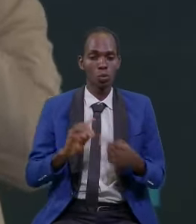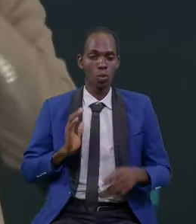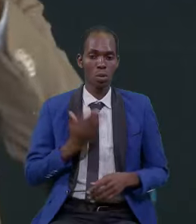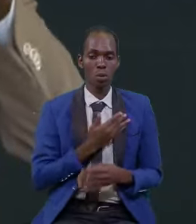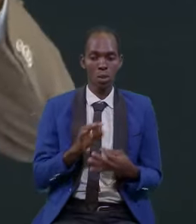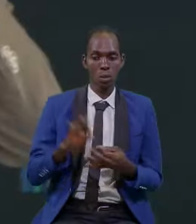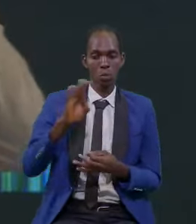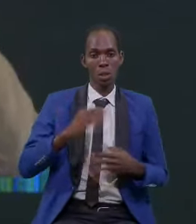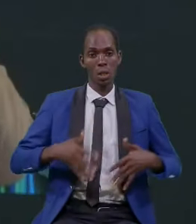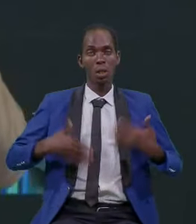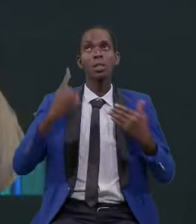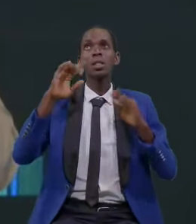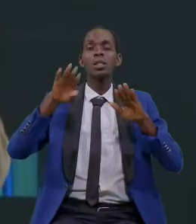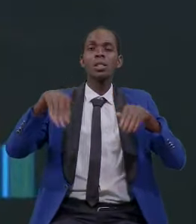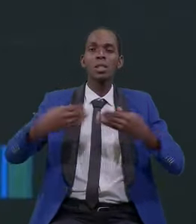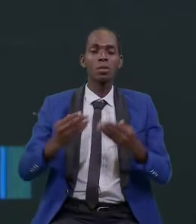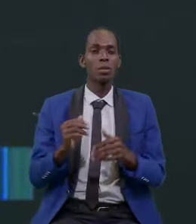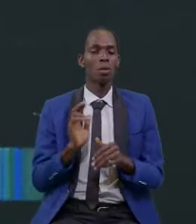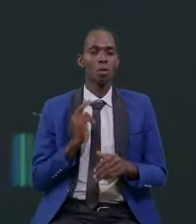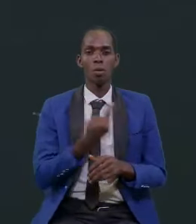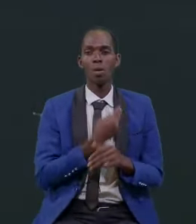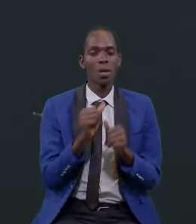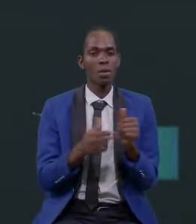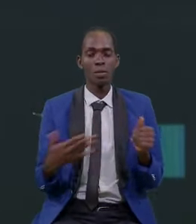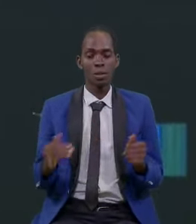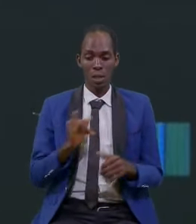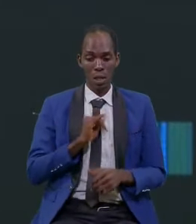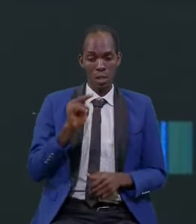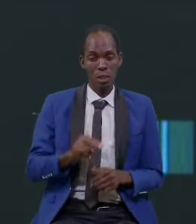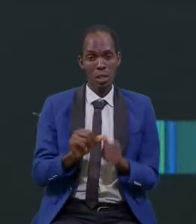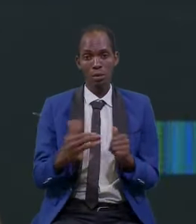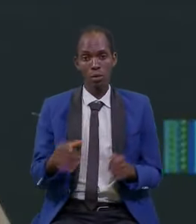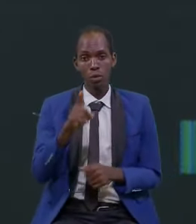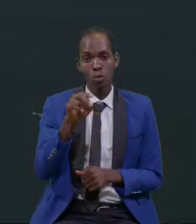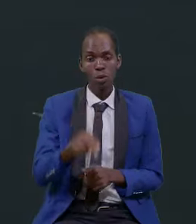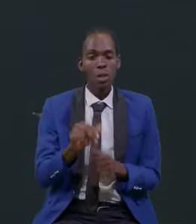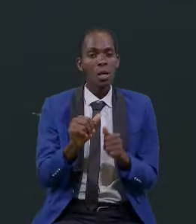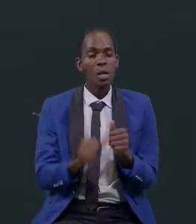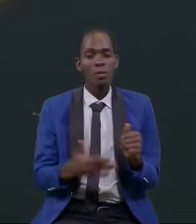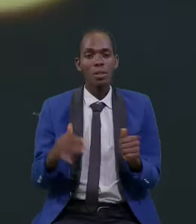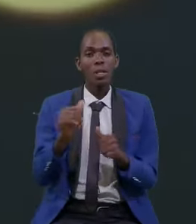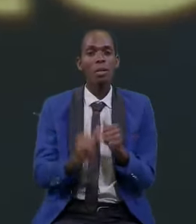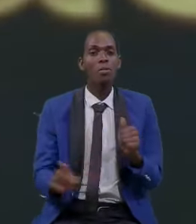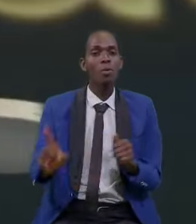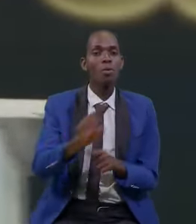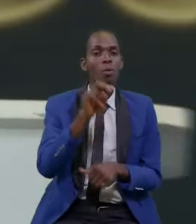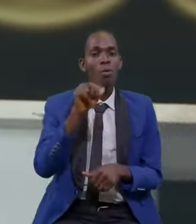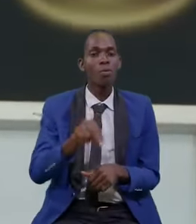us everything you need, everything I need, everything everybody needs so that we